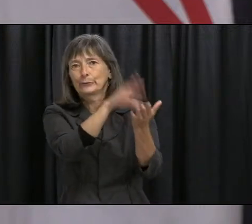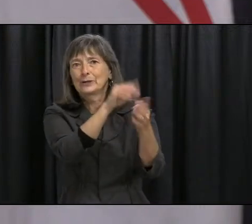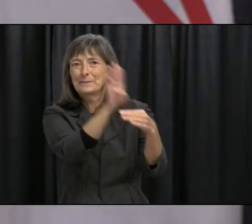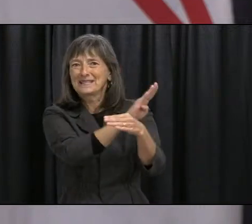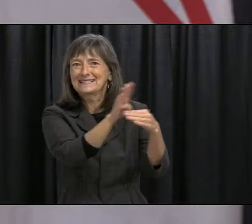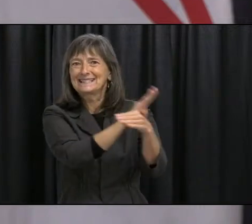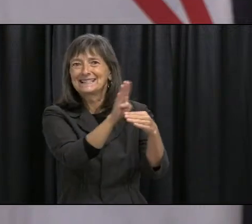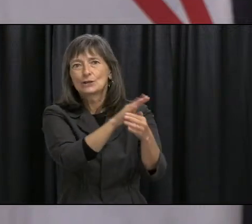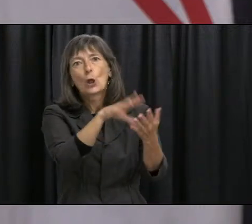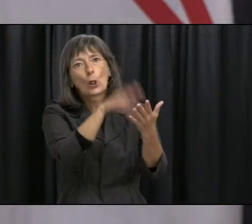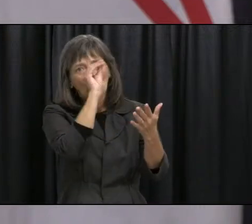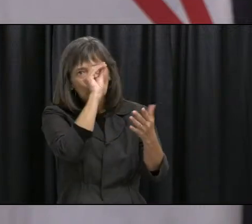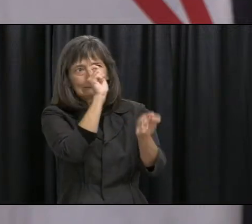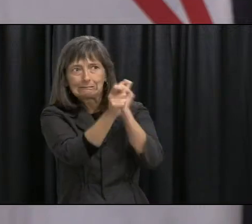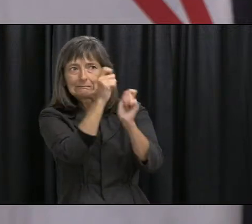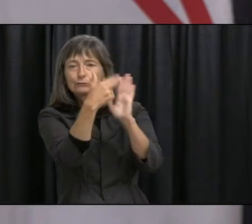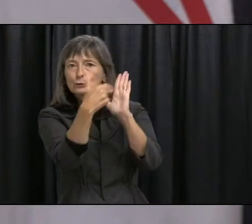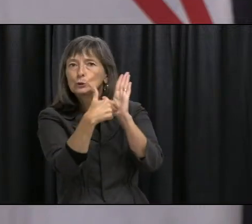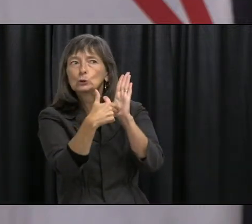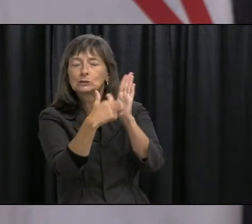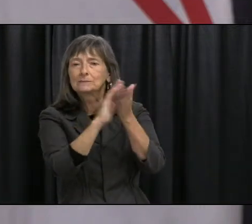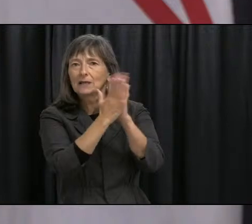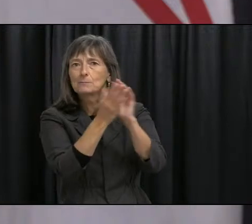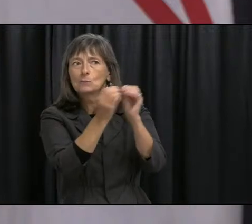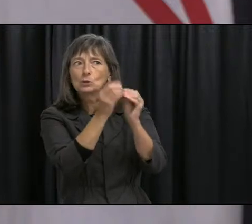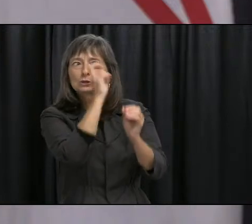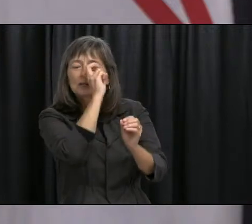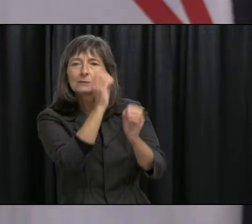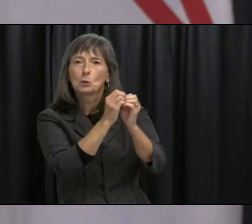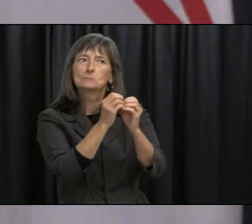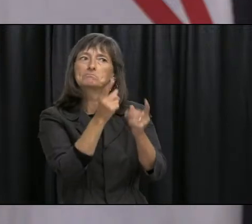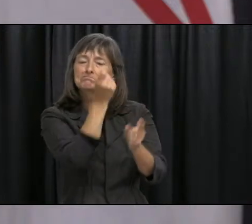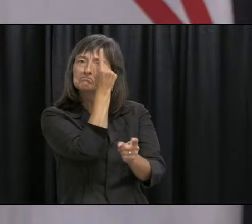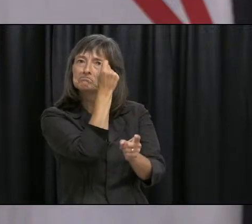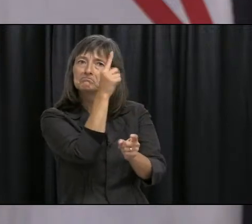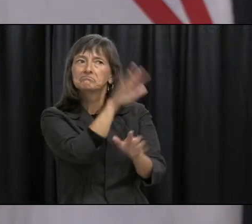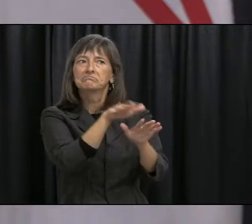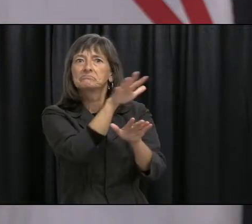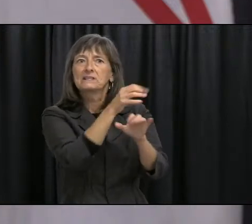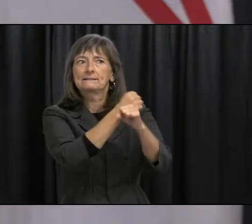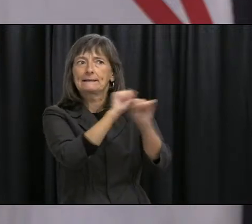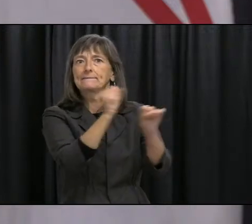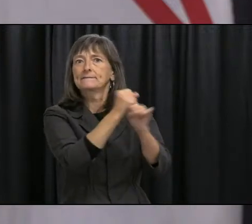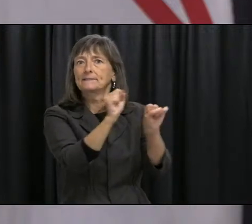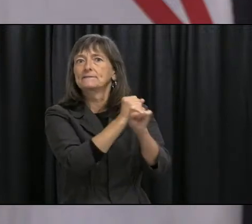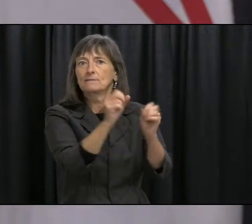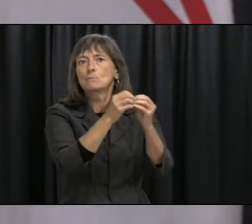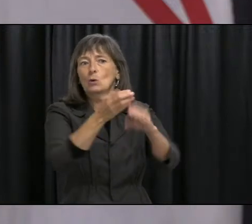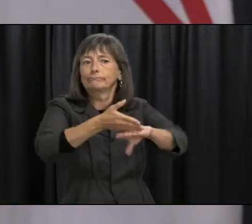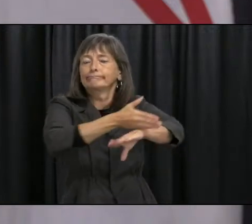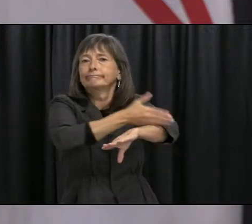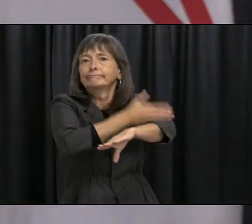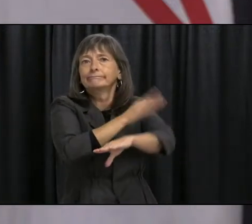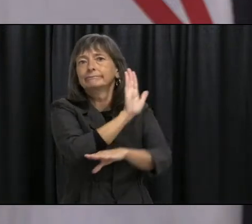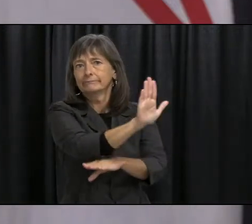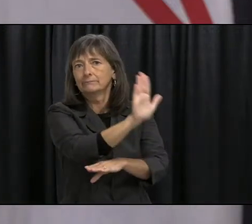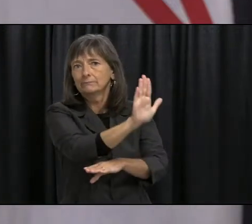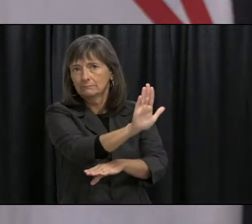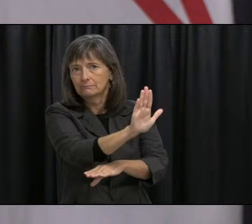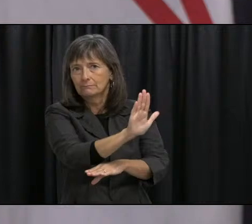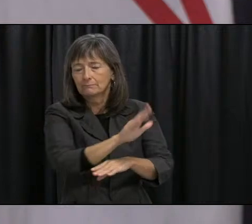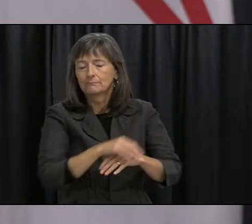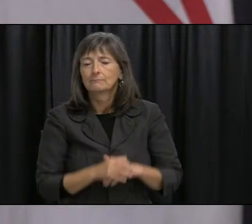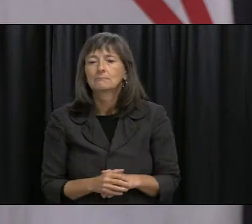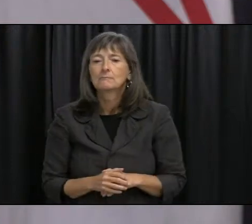that operate these camps have learned a lot, and have put a lot of safeguards in place with regard